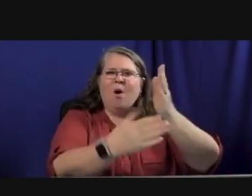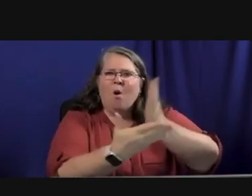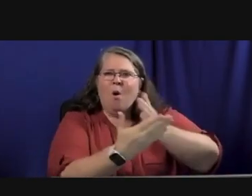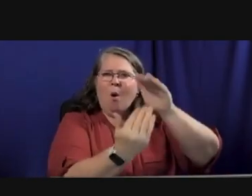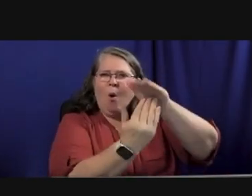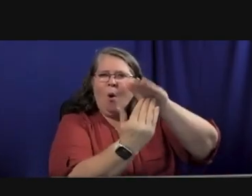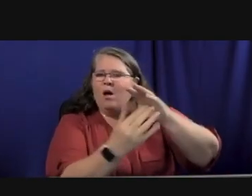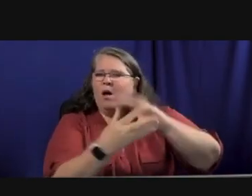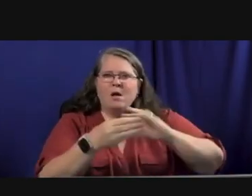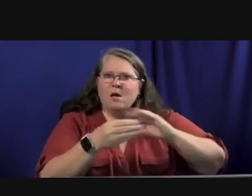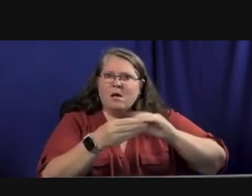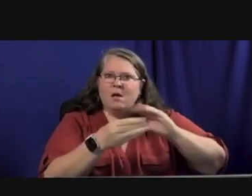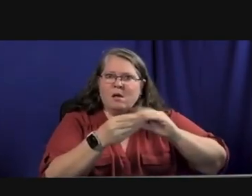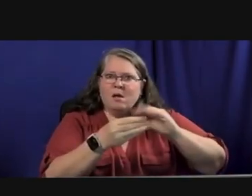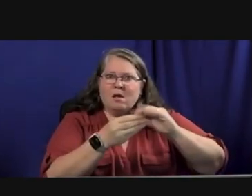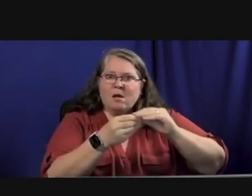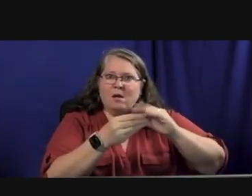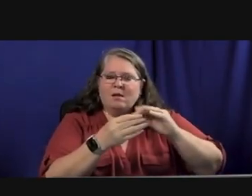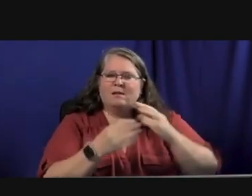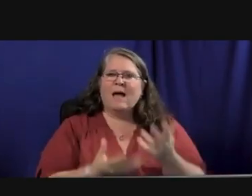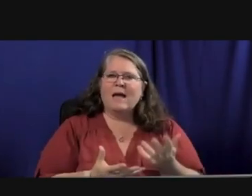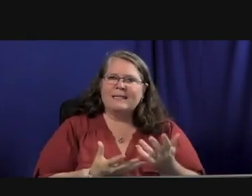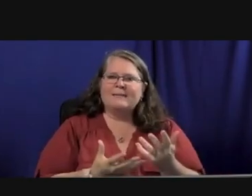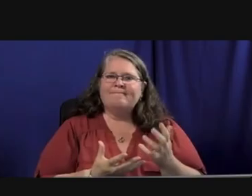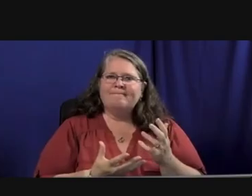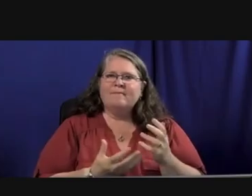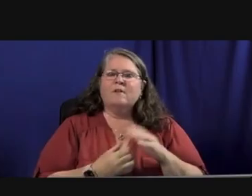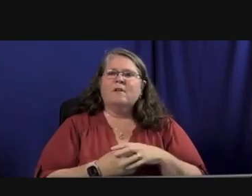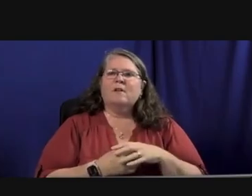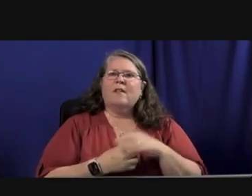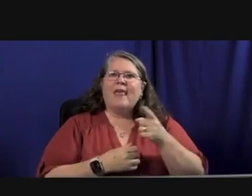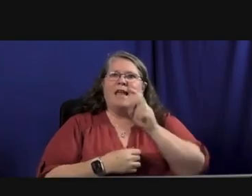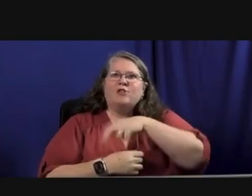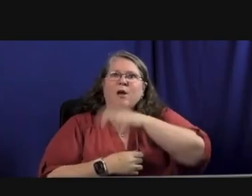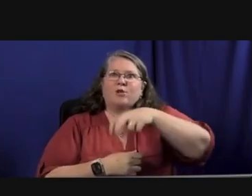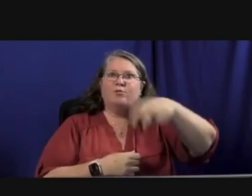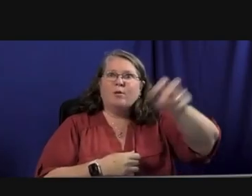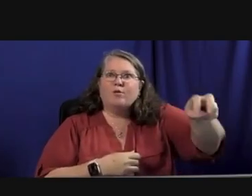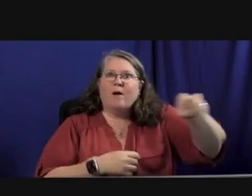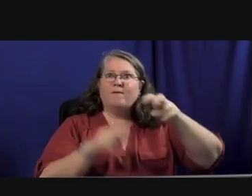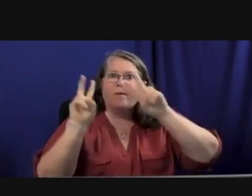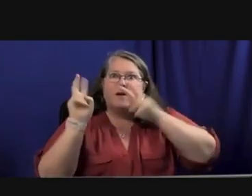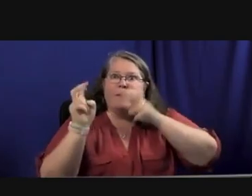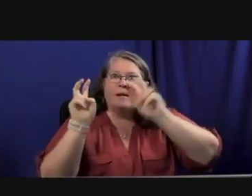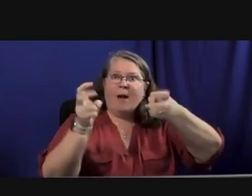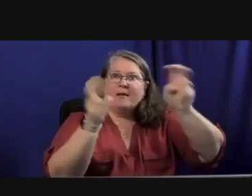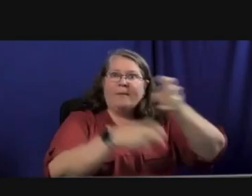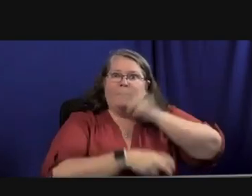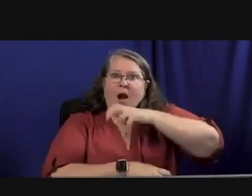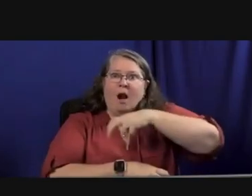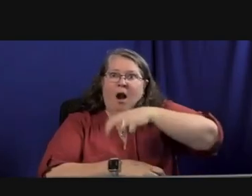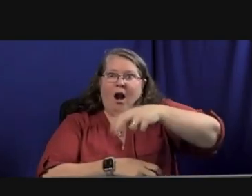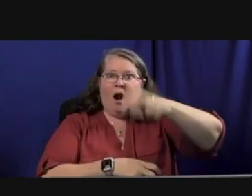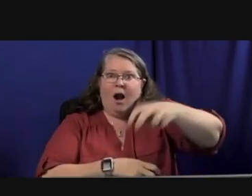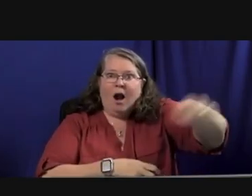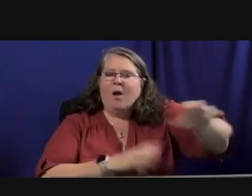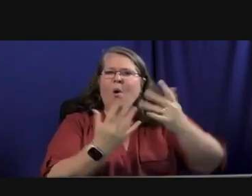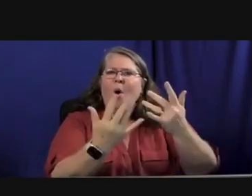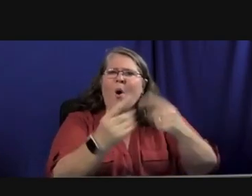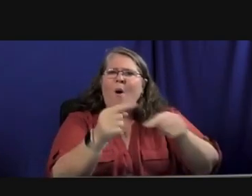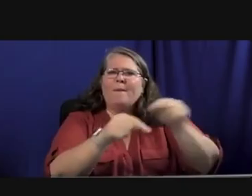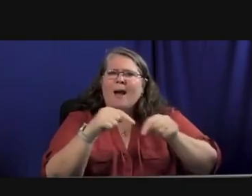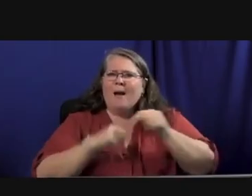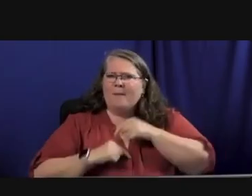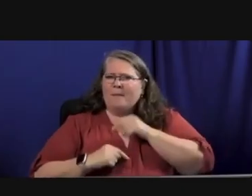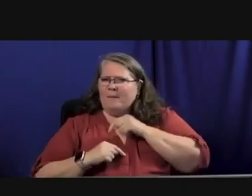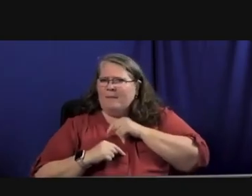Right? So, or maybe say, hey, hold on, and they want to keep talking. Or maybe they jump from topic to topic, and there is